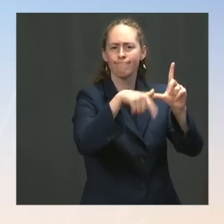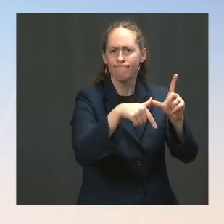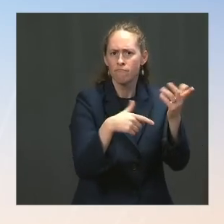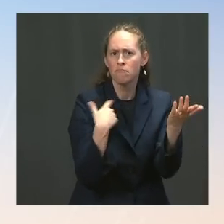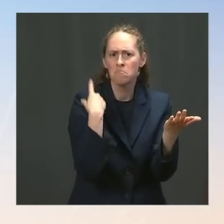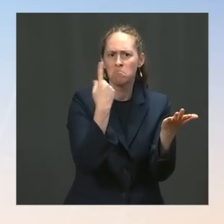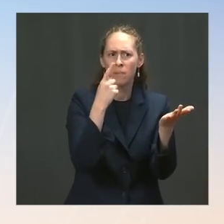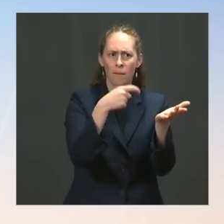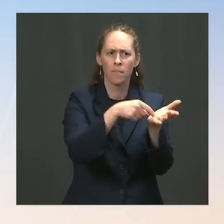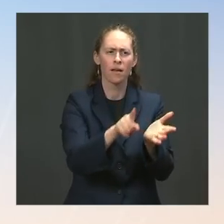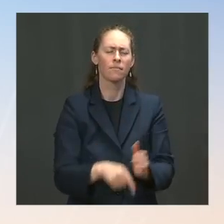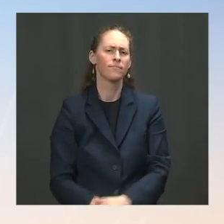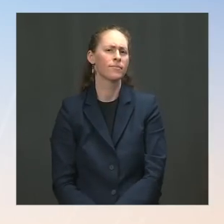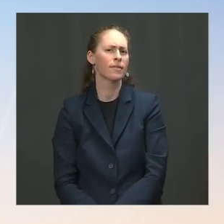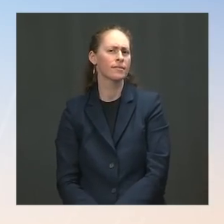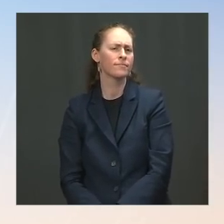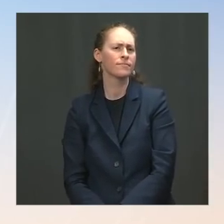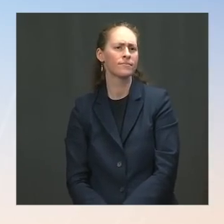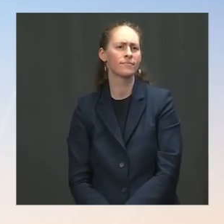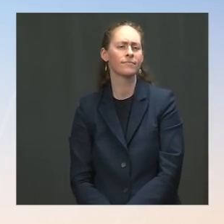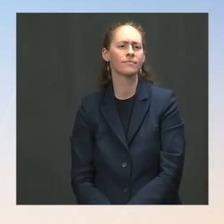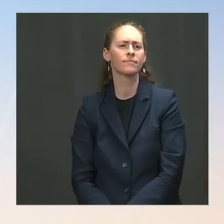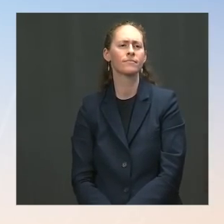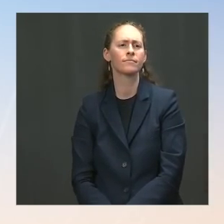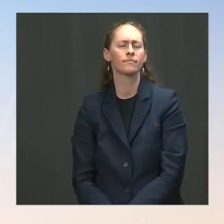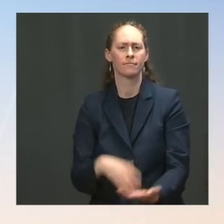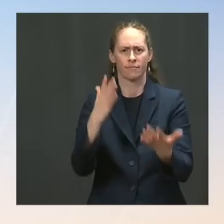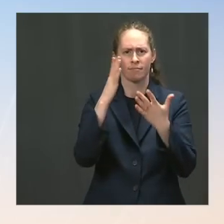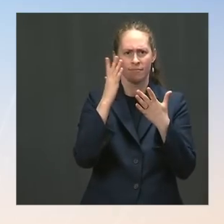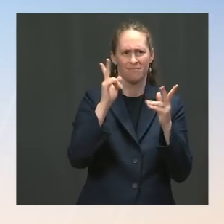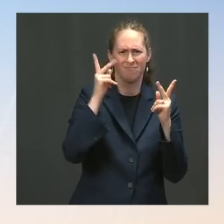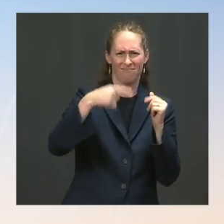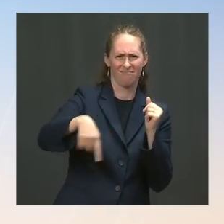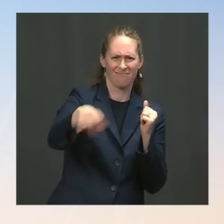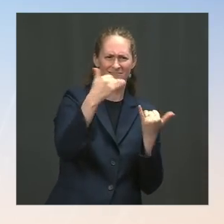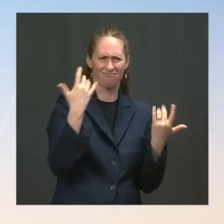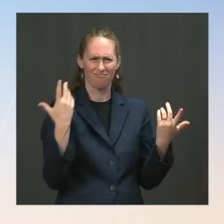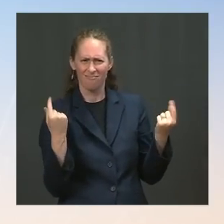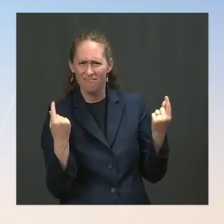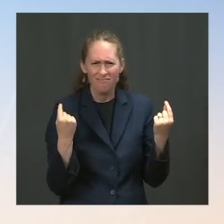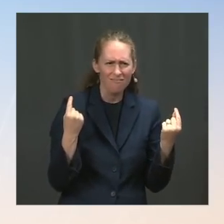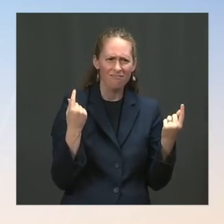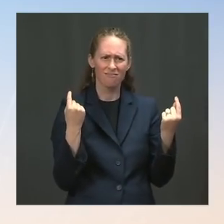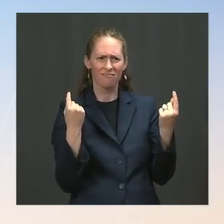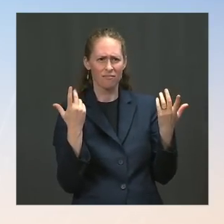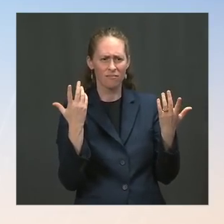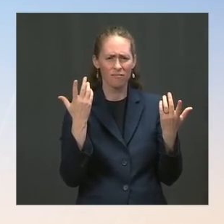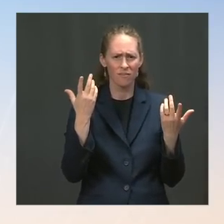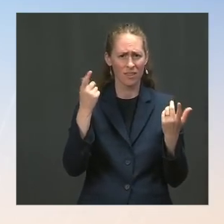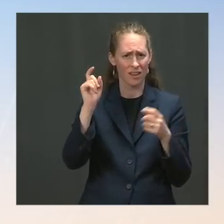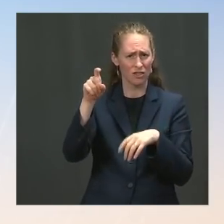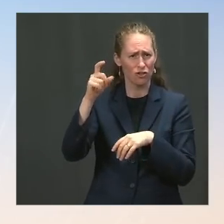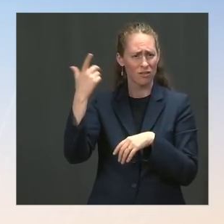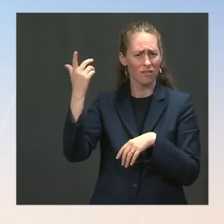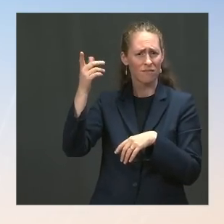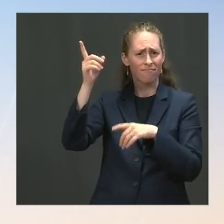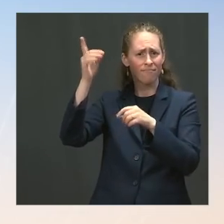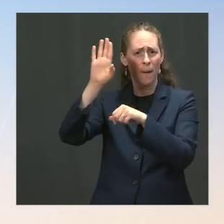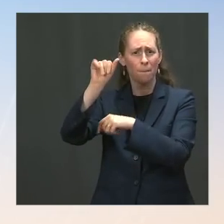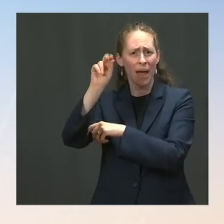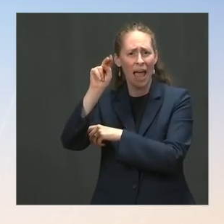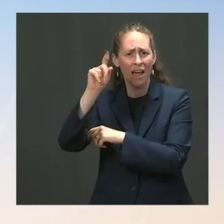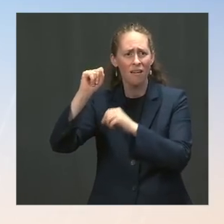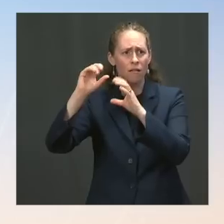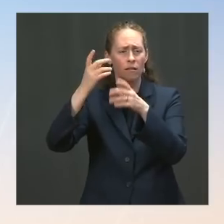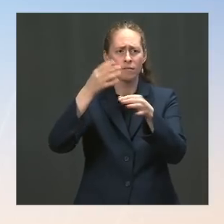lot of borrowers confused and lenders reluctant to put out guidance, maybe alarming them that their student loan repayments